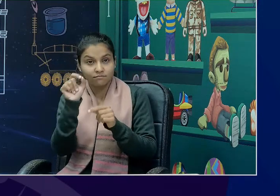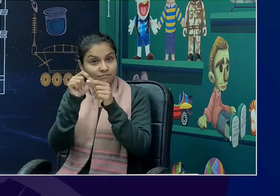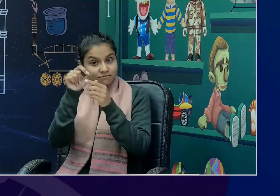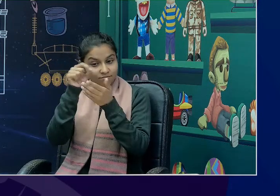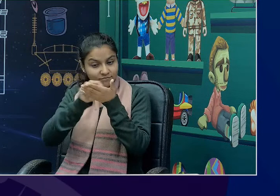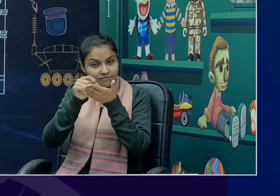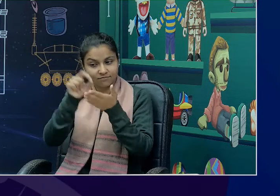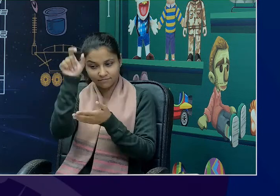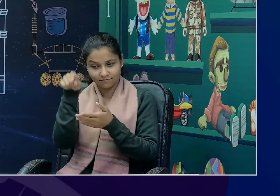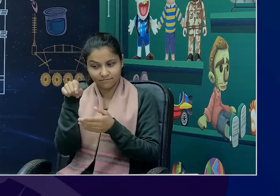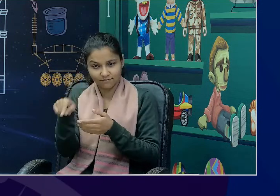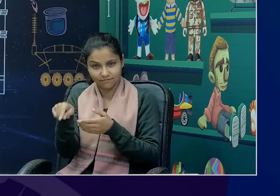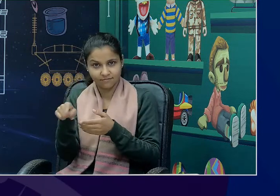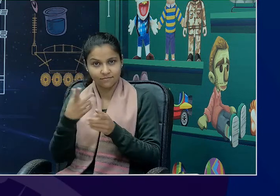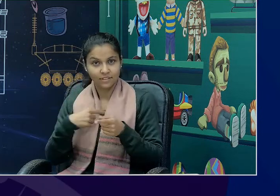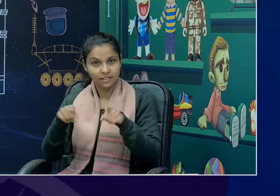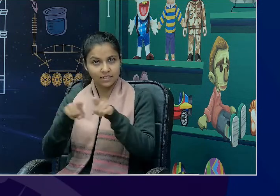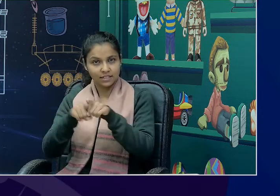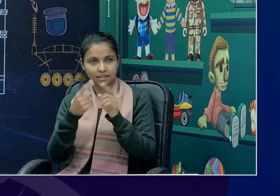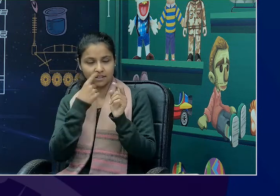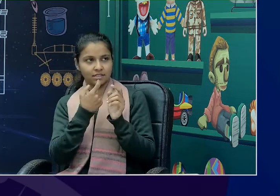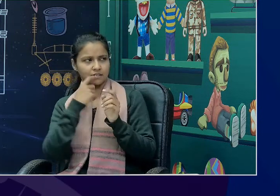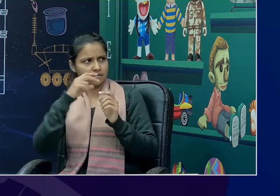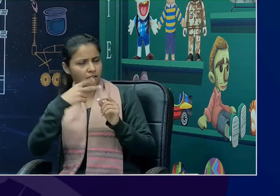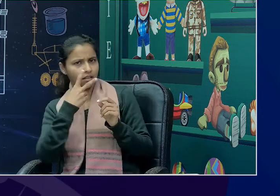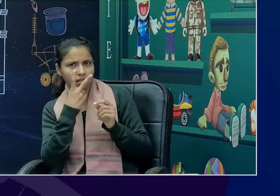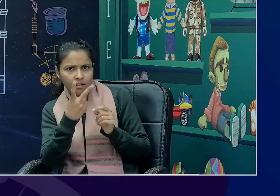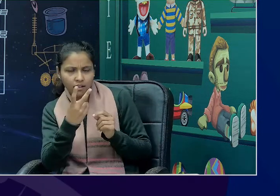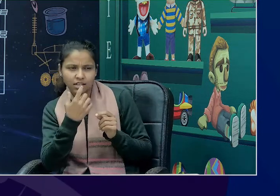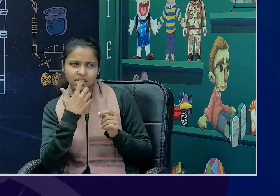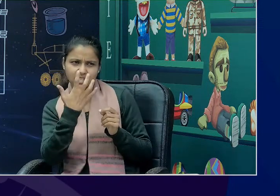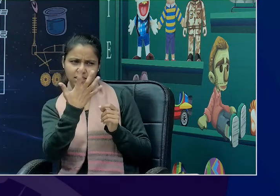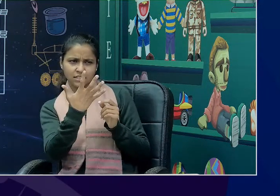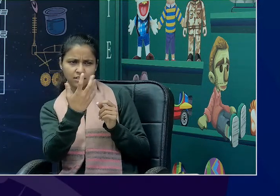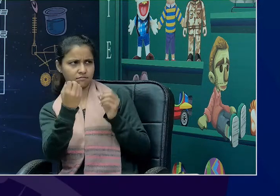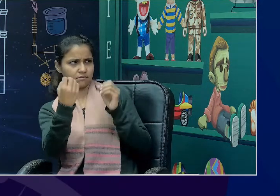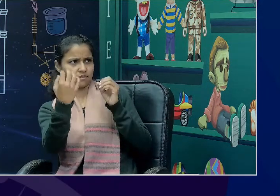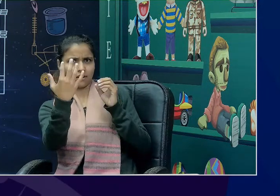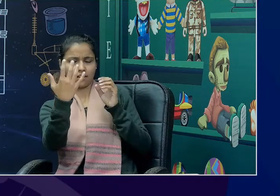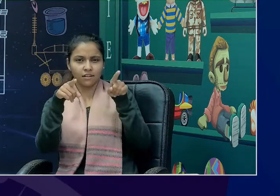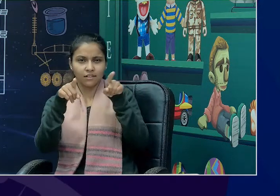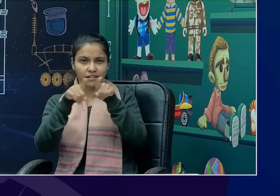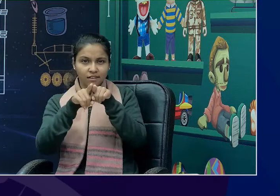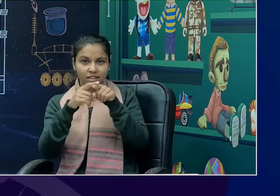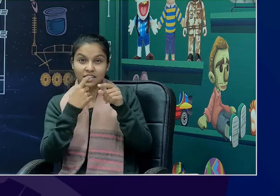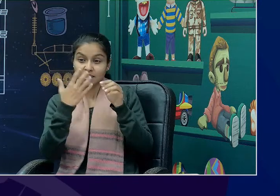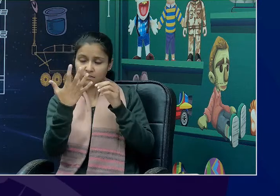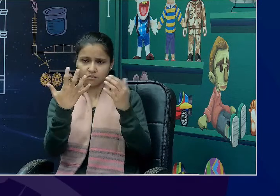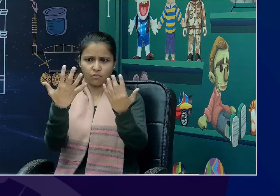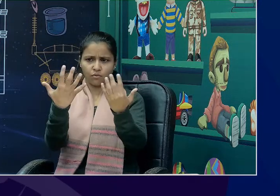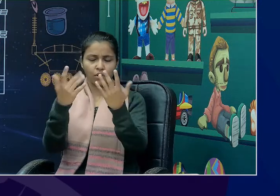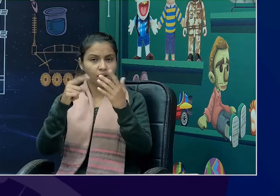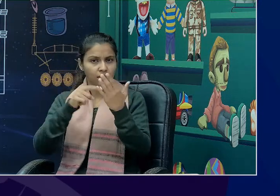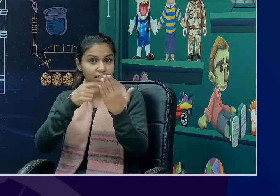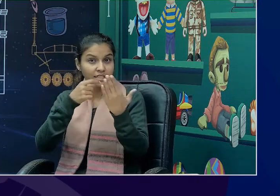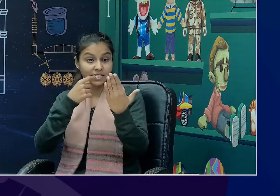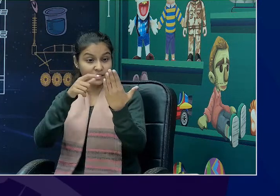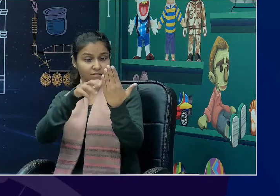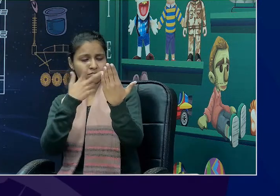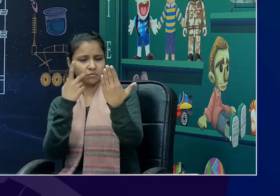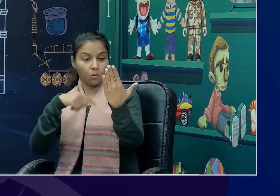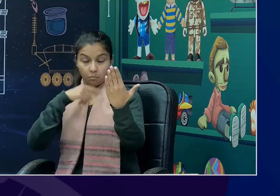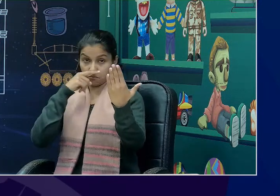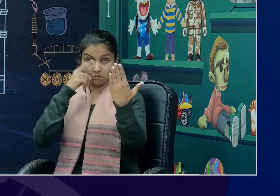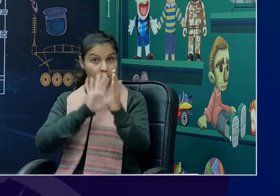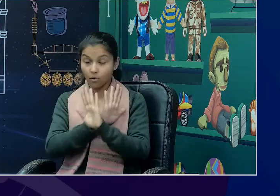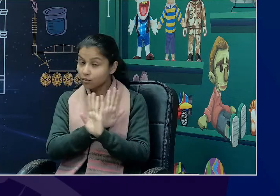we should see ourselves in the mirror, that our reflection in the mirror is what we are. We should not be over proud of